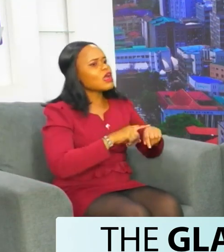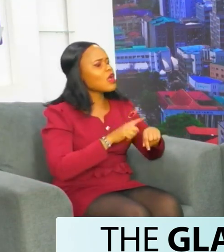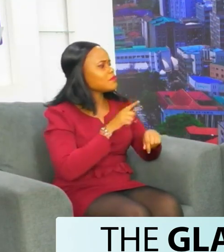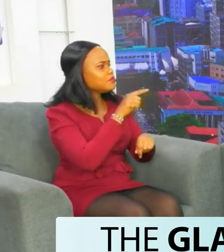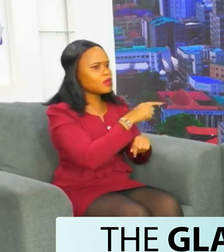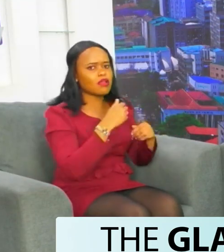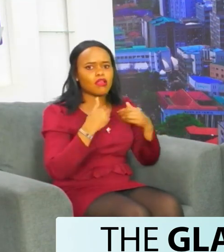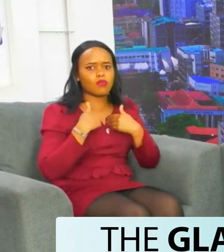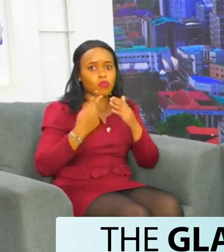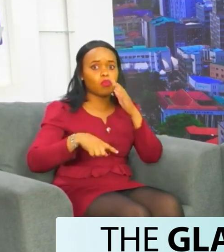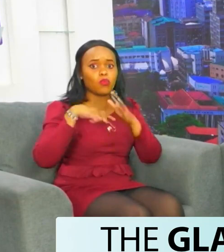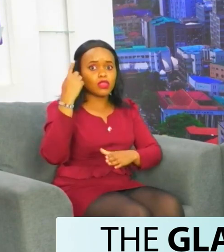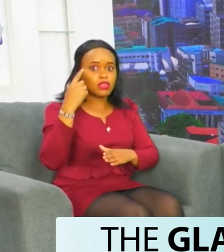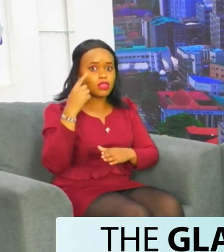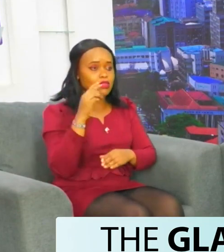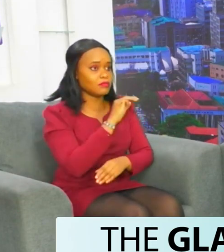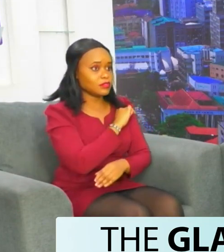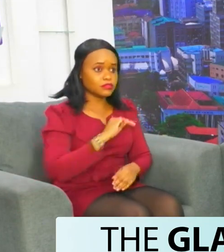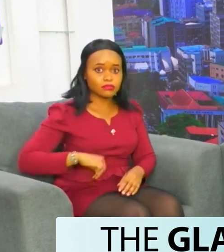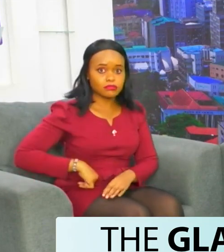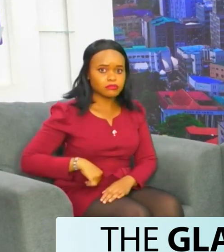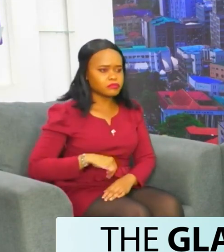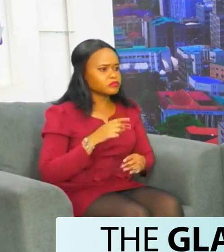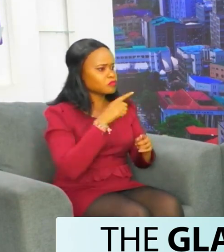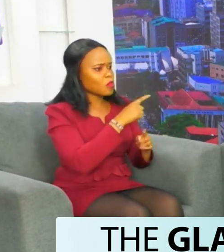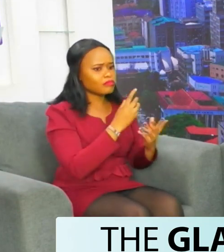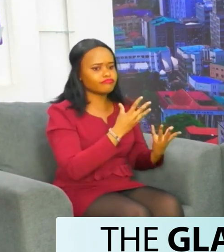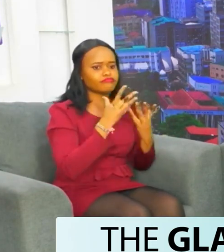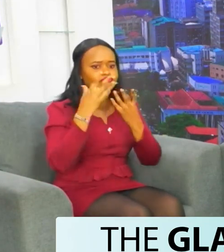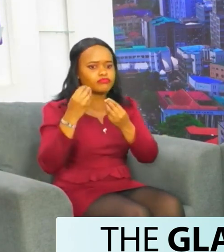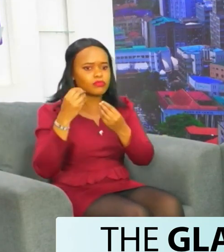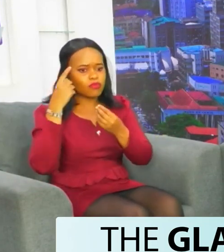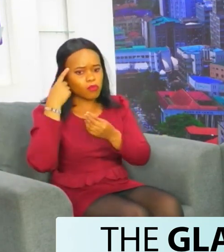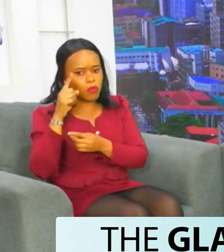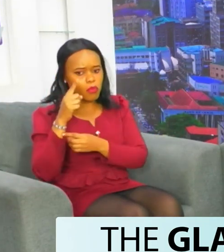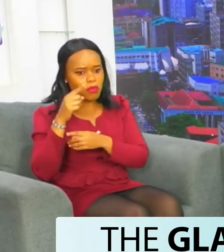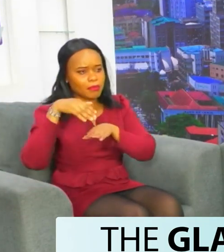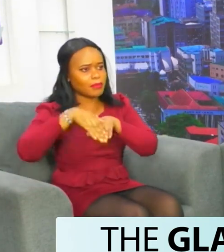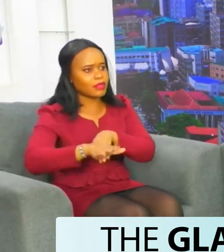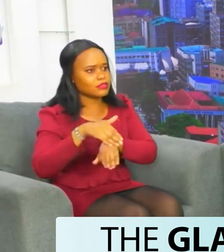I want to ask you, when you won Miss,